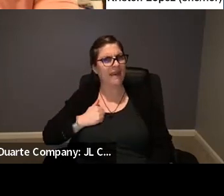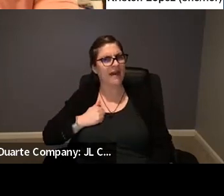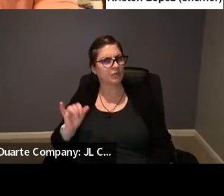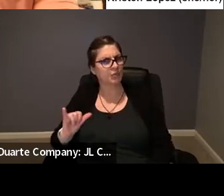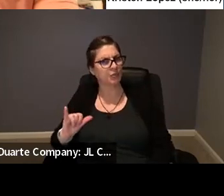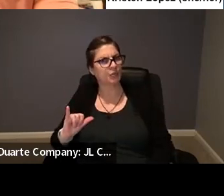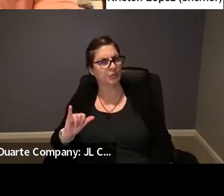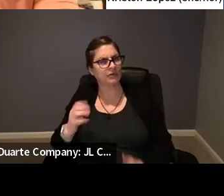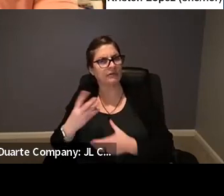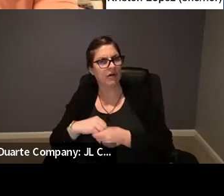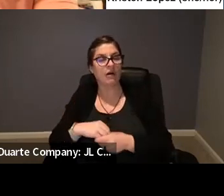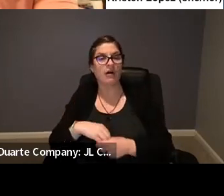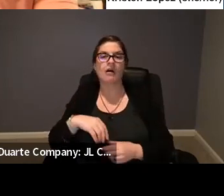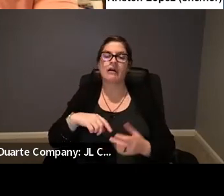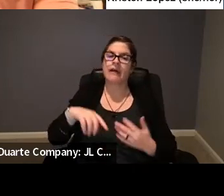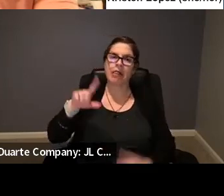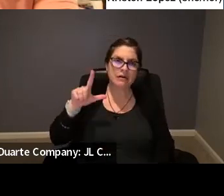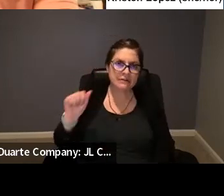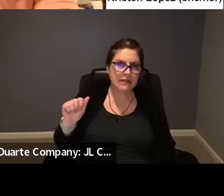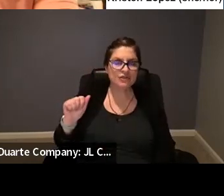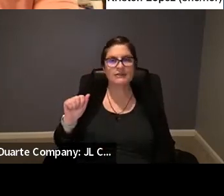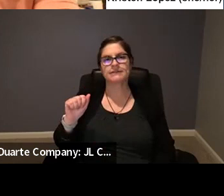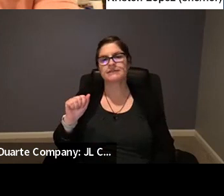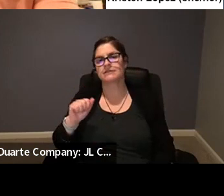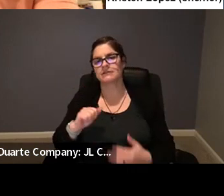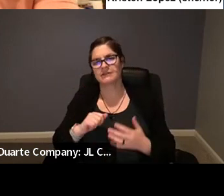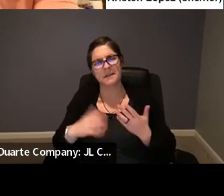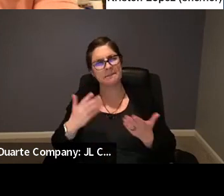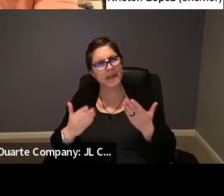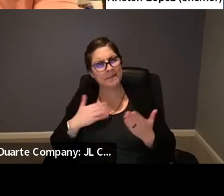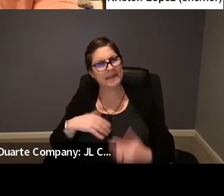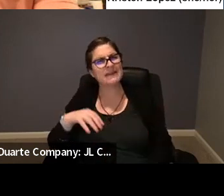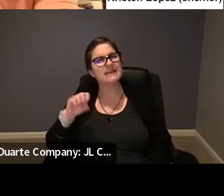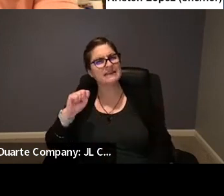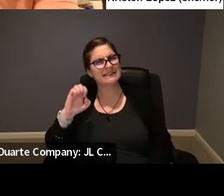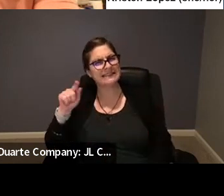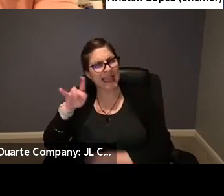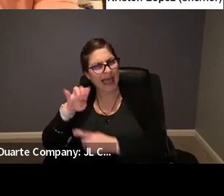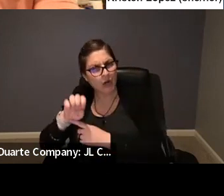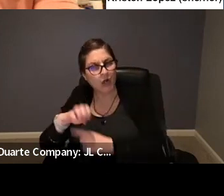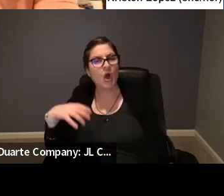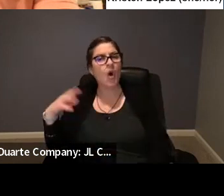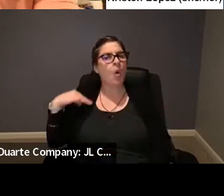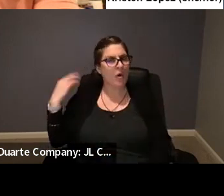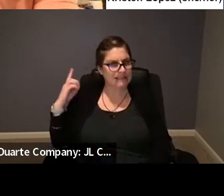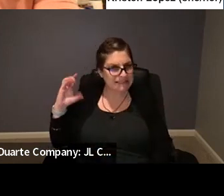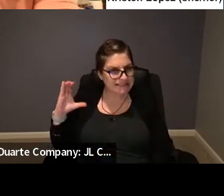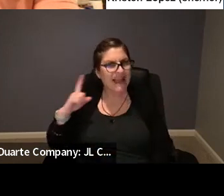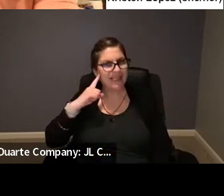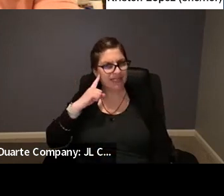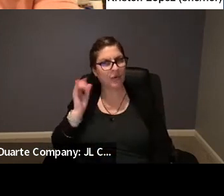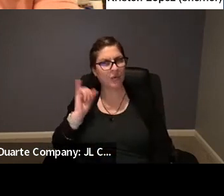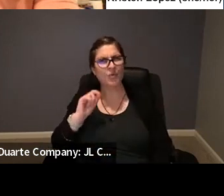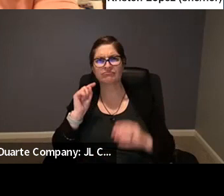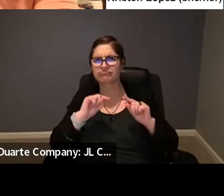too. Los Angeles, I think maybe Seattle, I think Washington DC did some stuff too. There